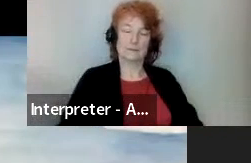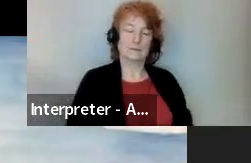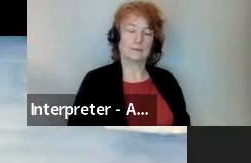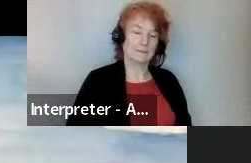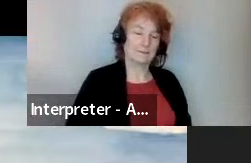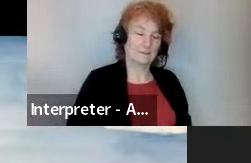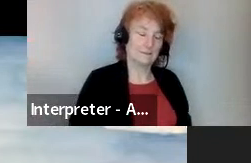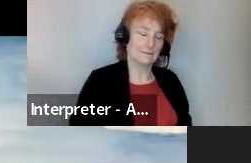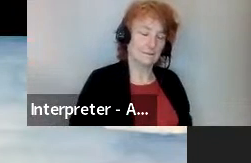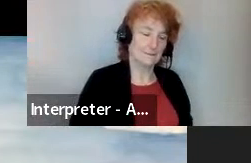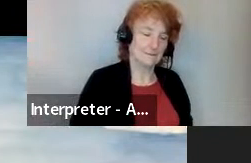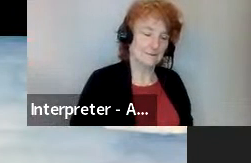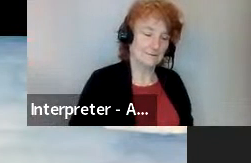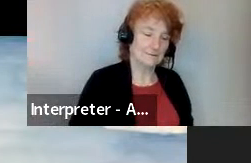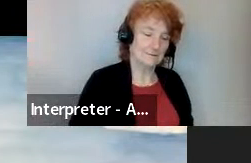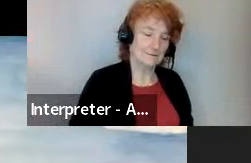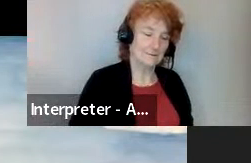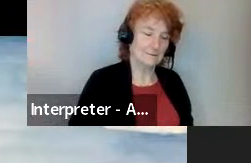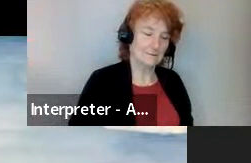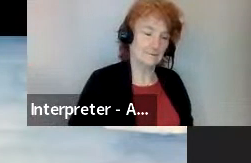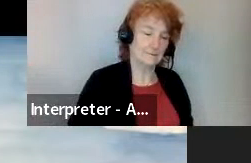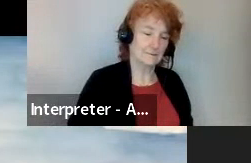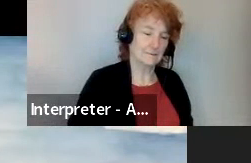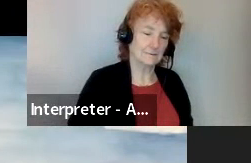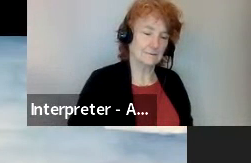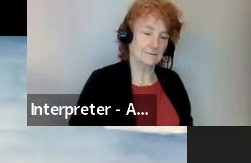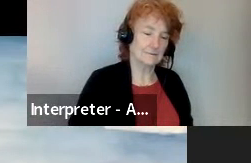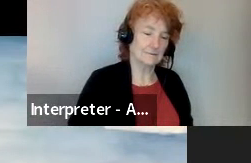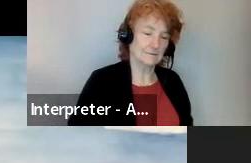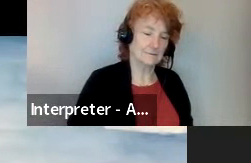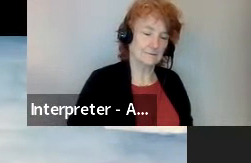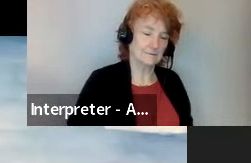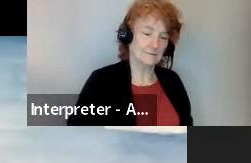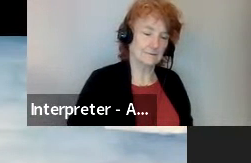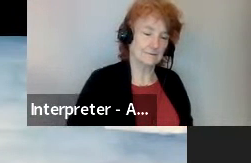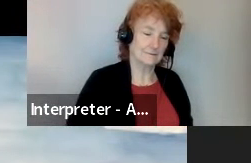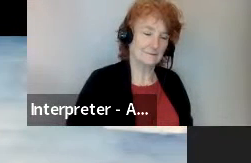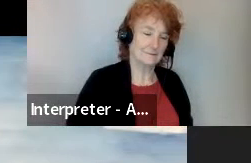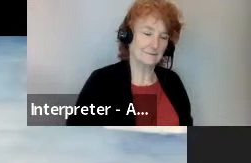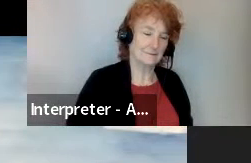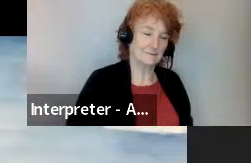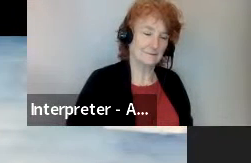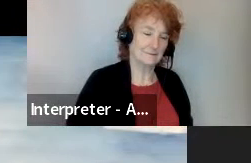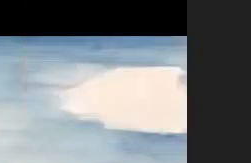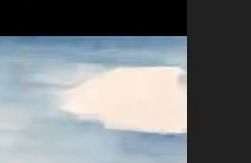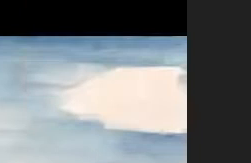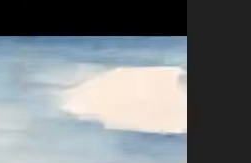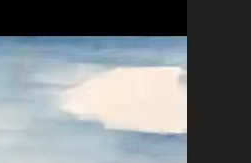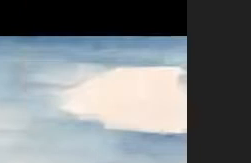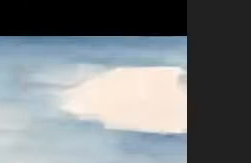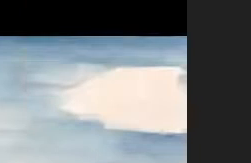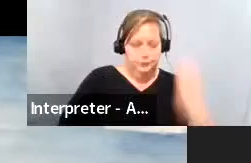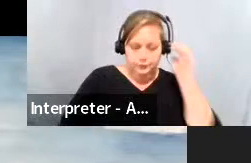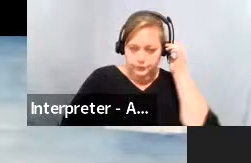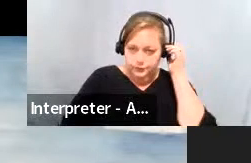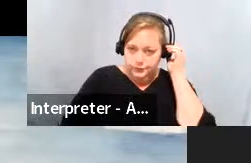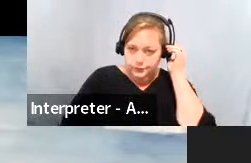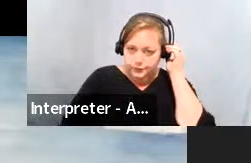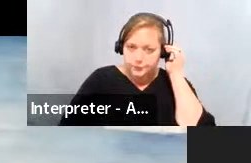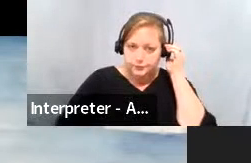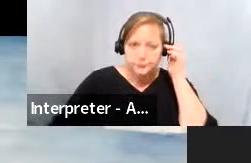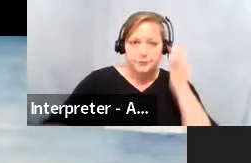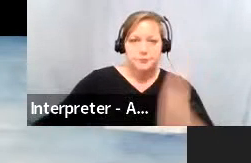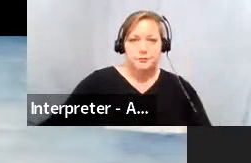In the next section of this presentation, I'll walk through our second proposal for missing middle housing, transit-oriented development.